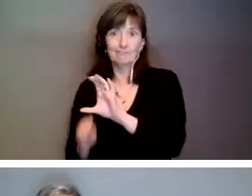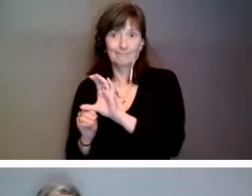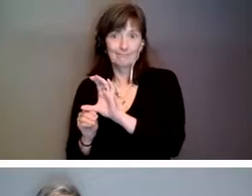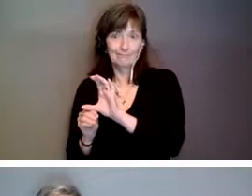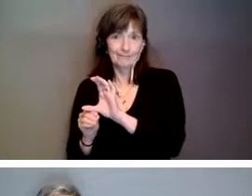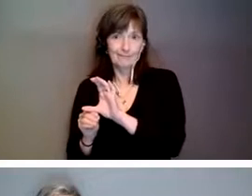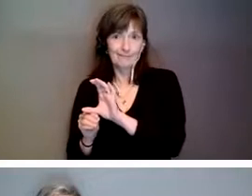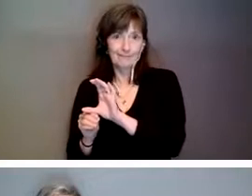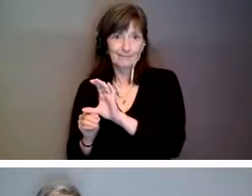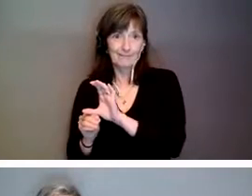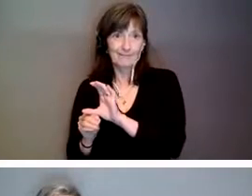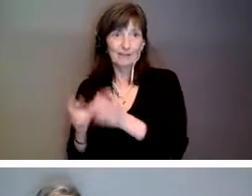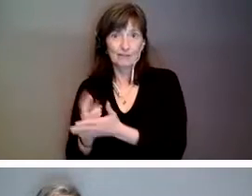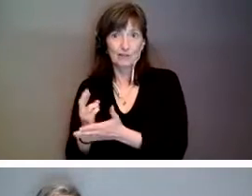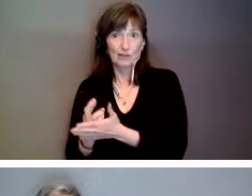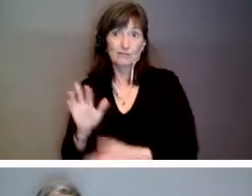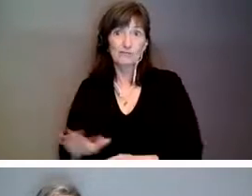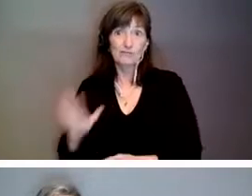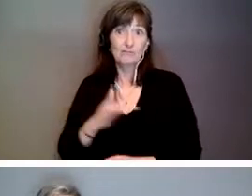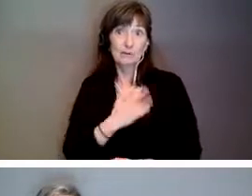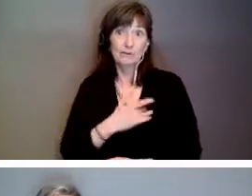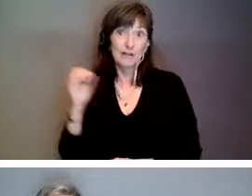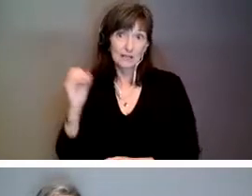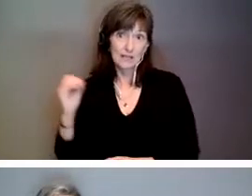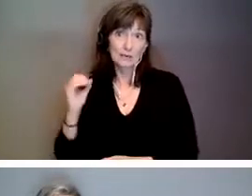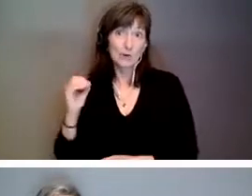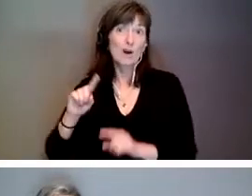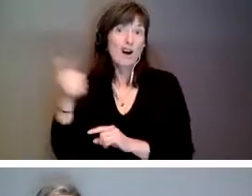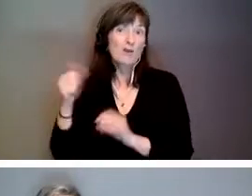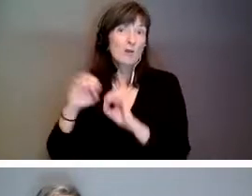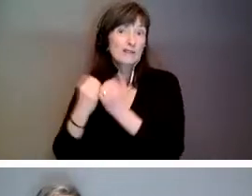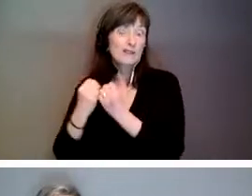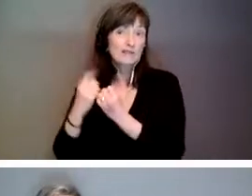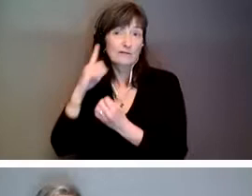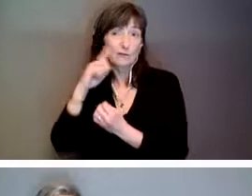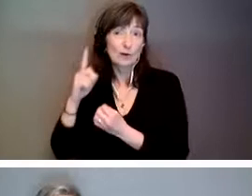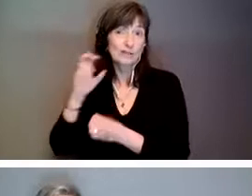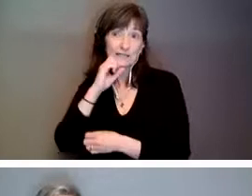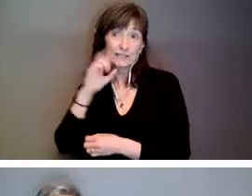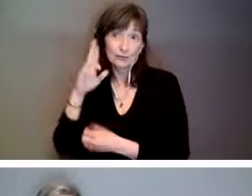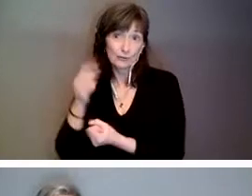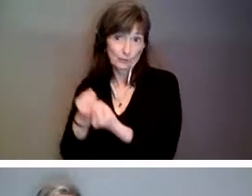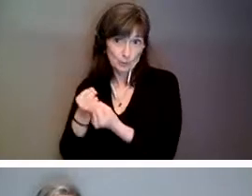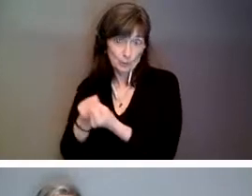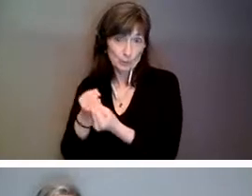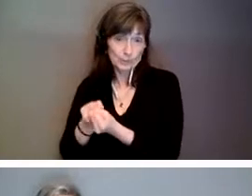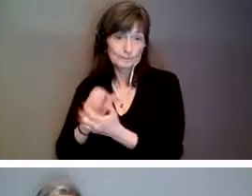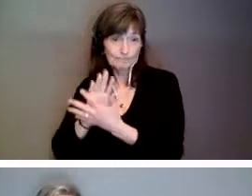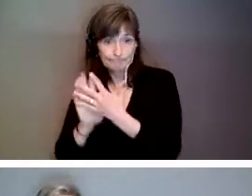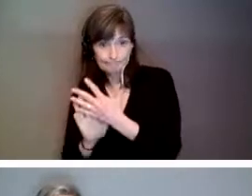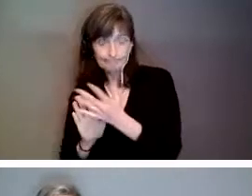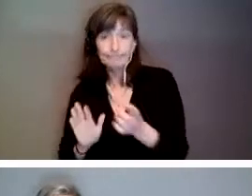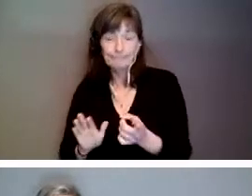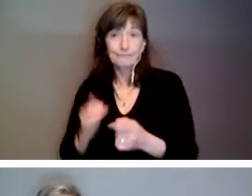abuse resources within the province of Ontario, more provincial organizations and services that will help people direct, if they're doing